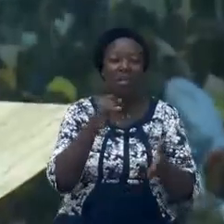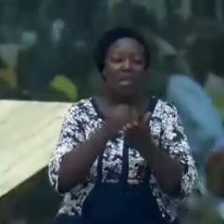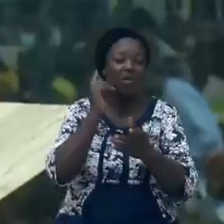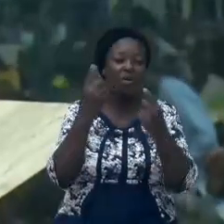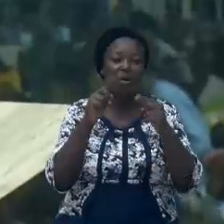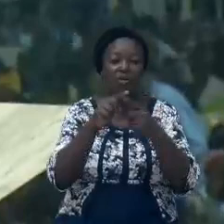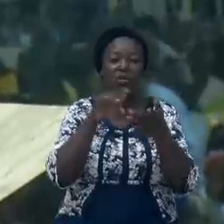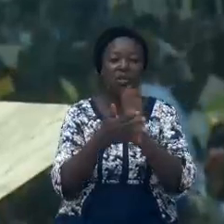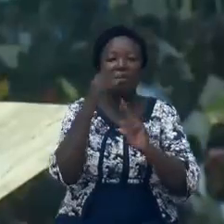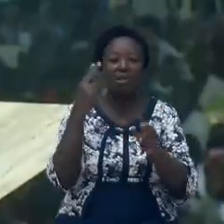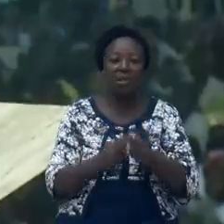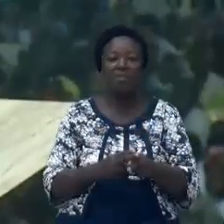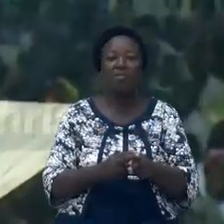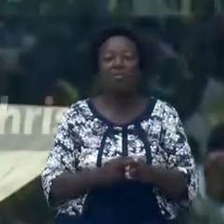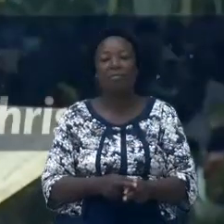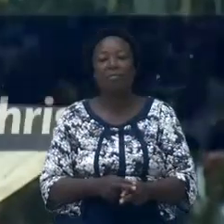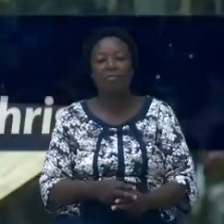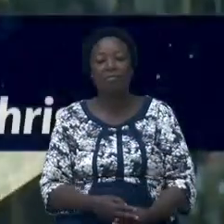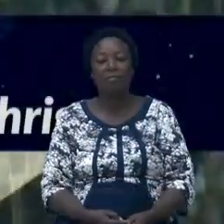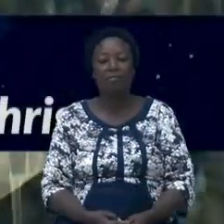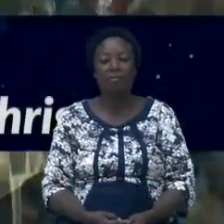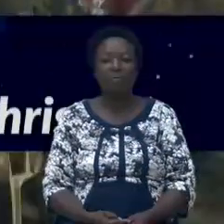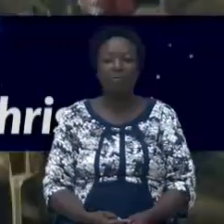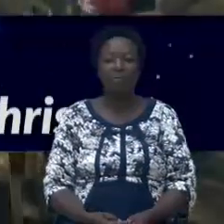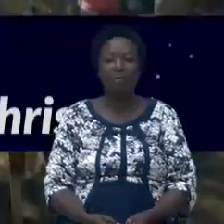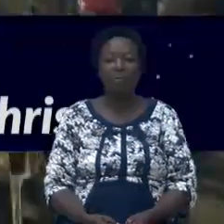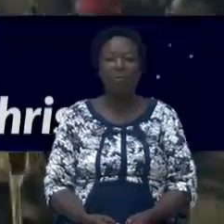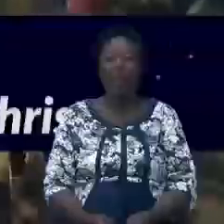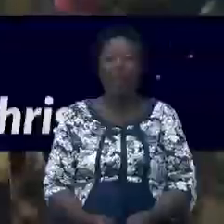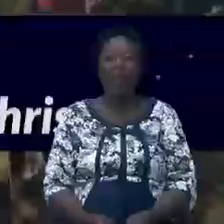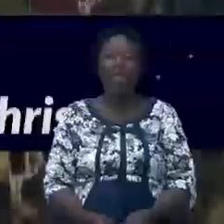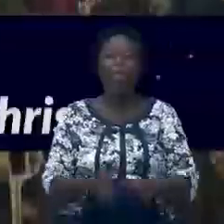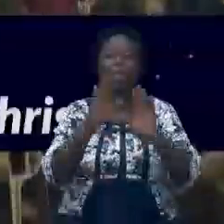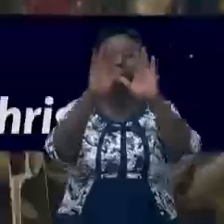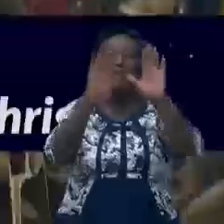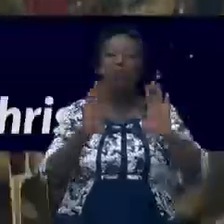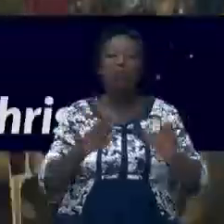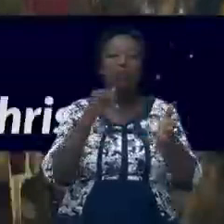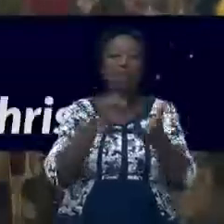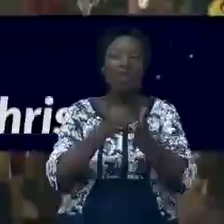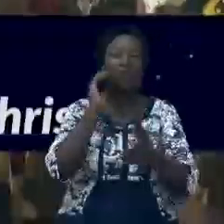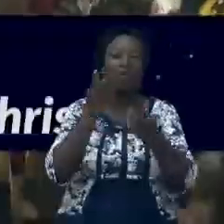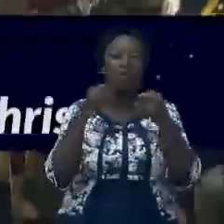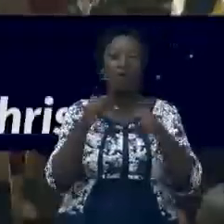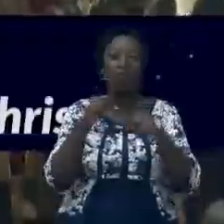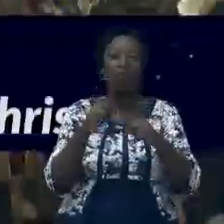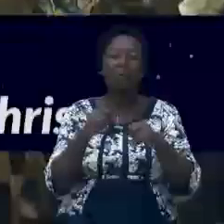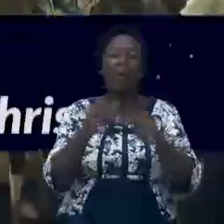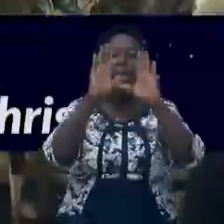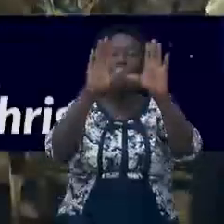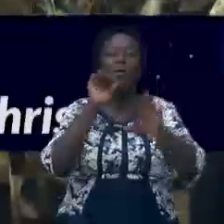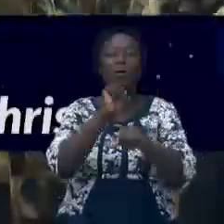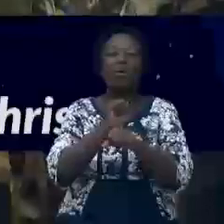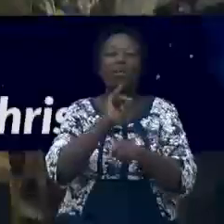go, where are you? It will come. Our pastor now. Miracle, it